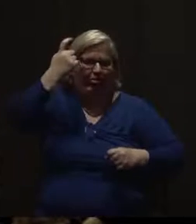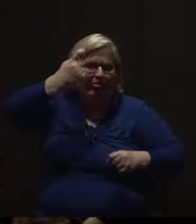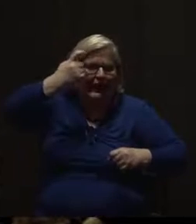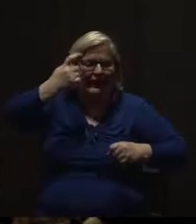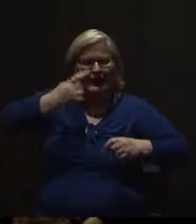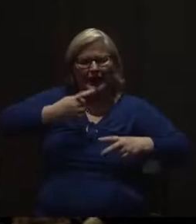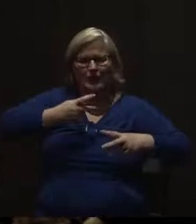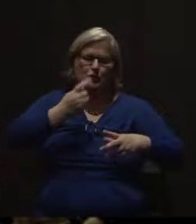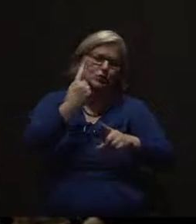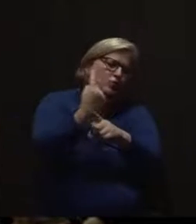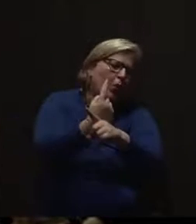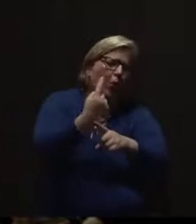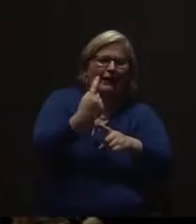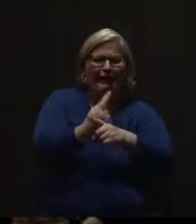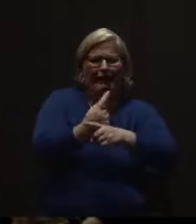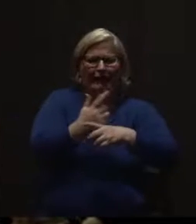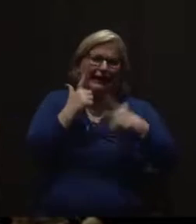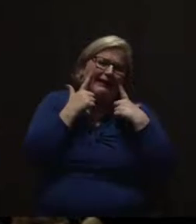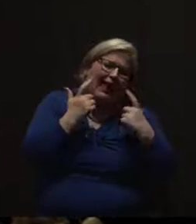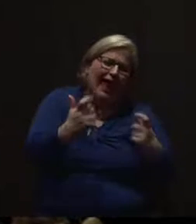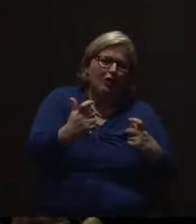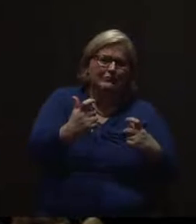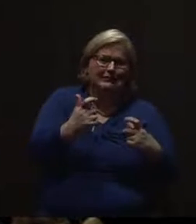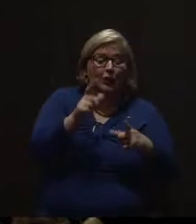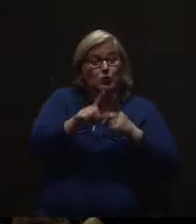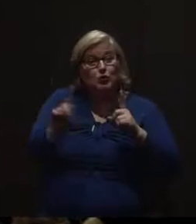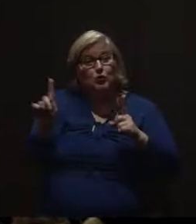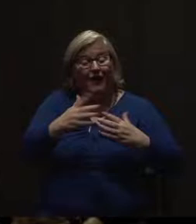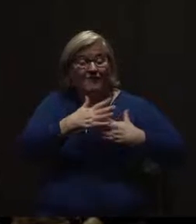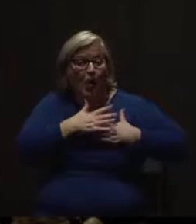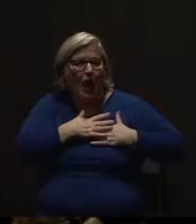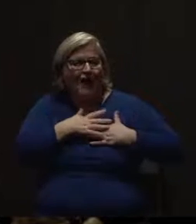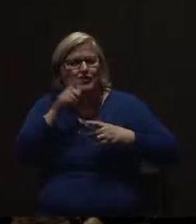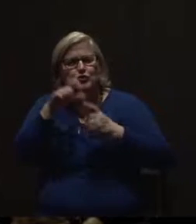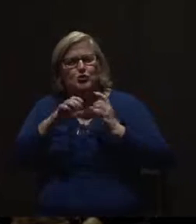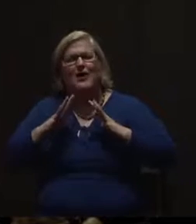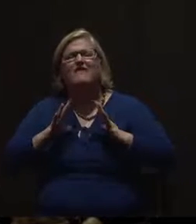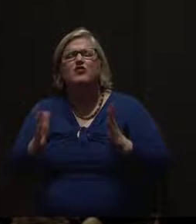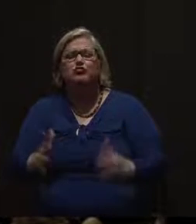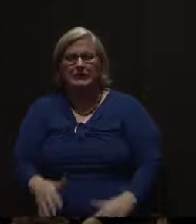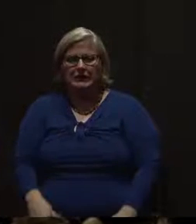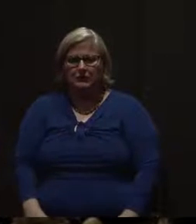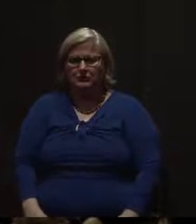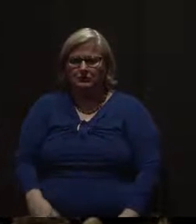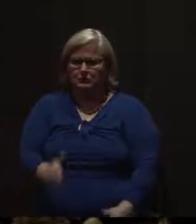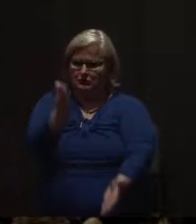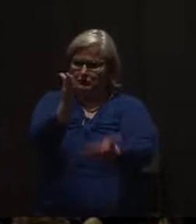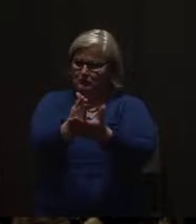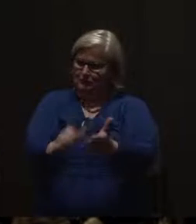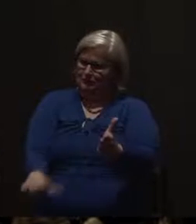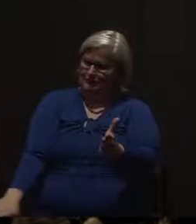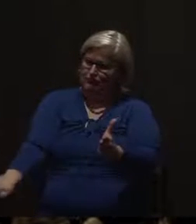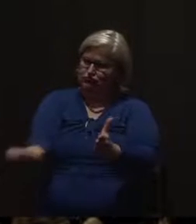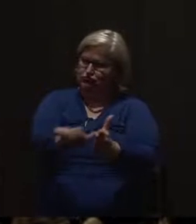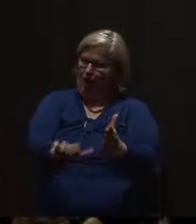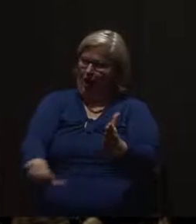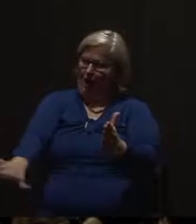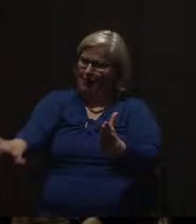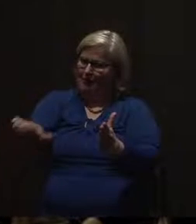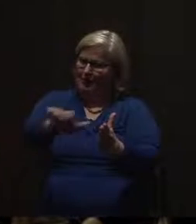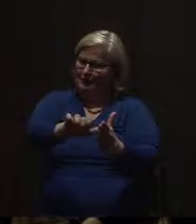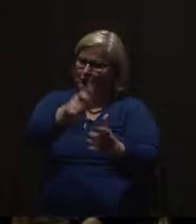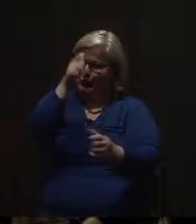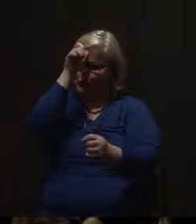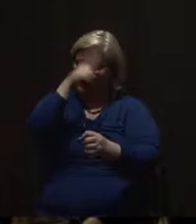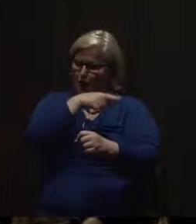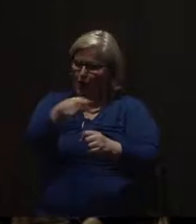and the caring. And because they do it for love, they do it for free. And this is a problem. And I don't have to tell you that. You all know